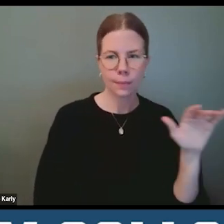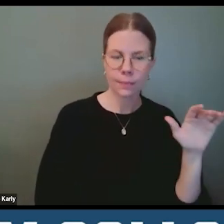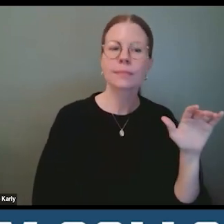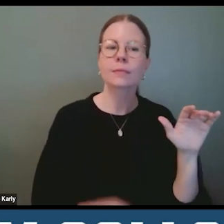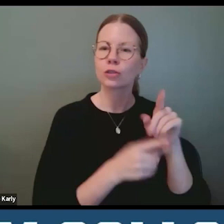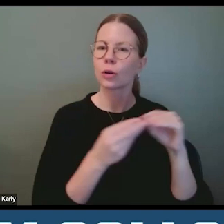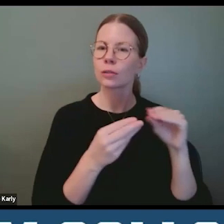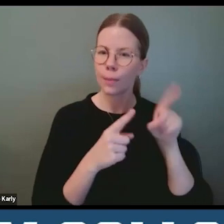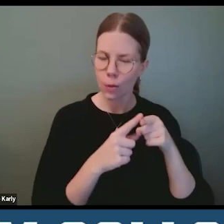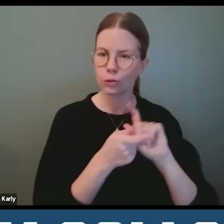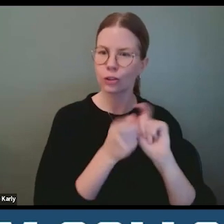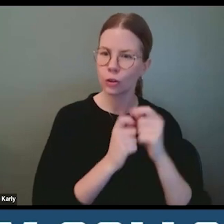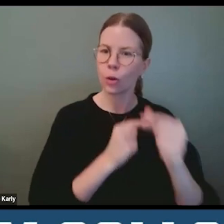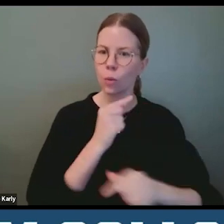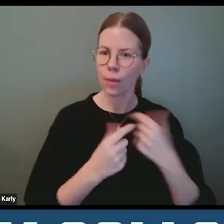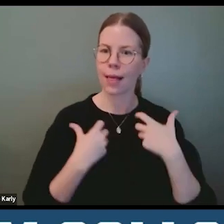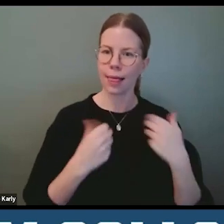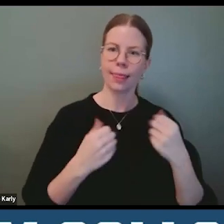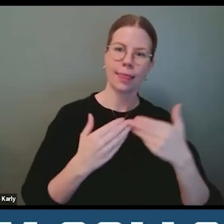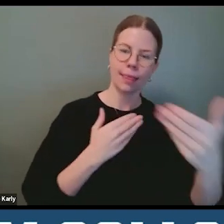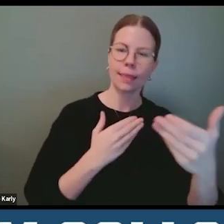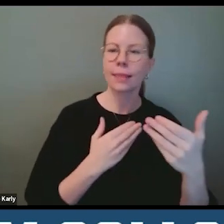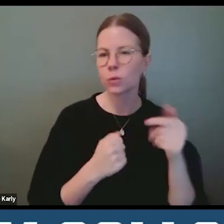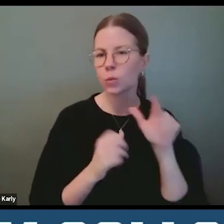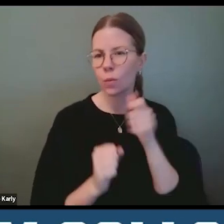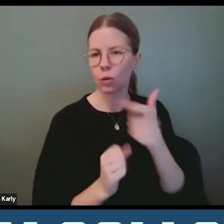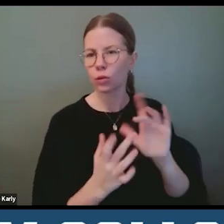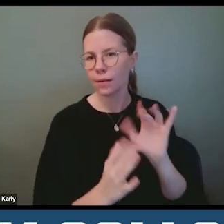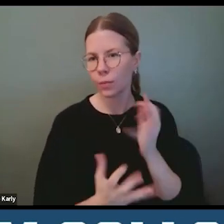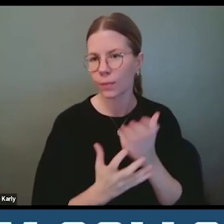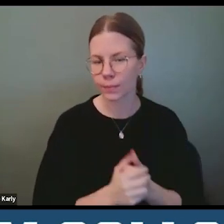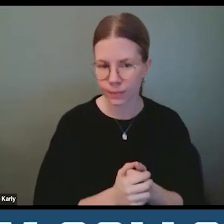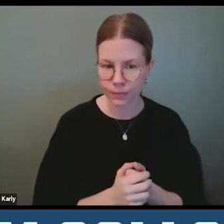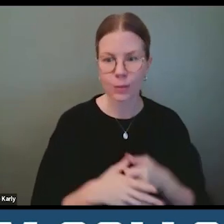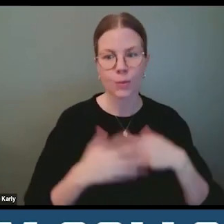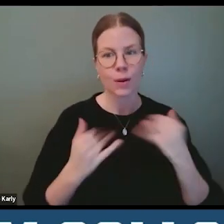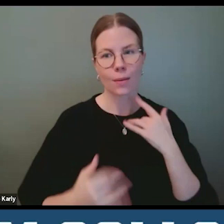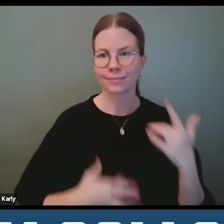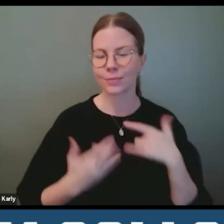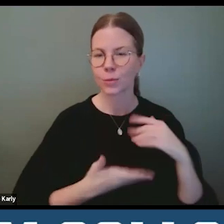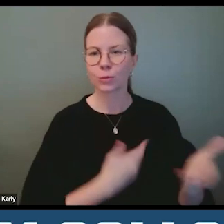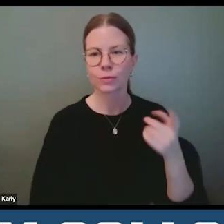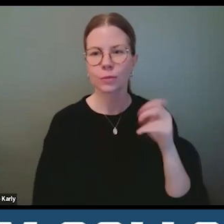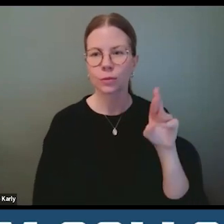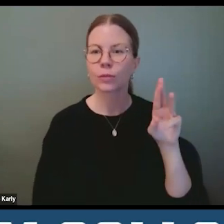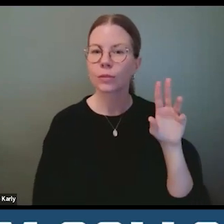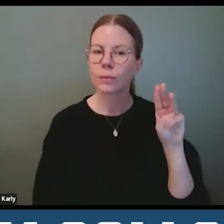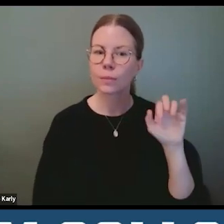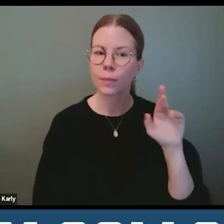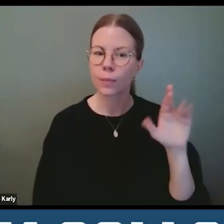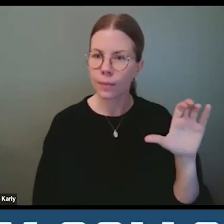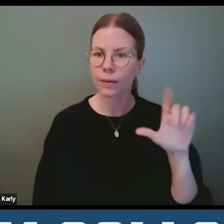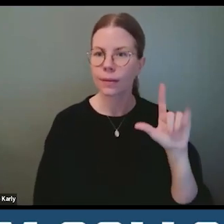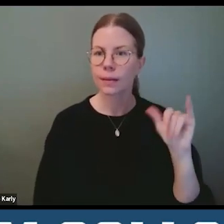landscape. Okay. I'm very excited to introduce Dr. Marc Lipsitch to you tonight. I've had the